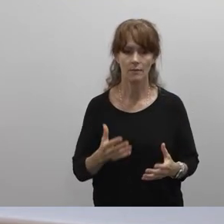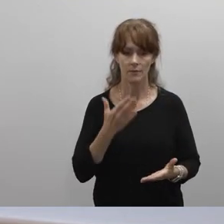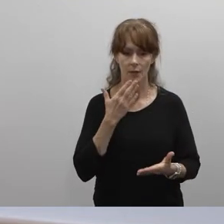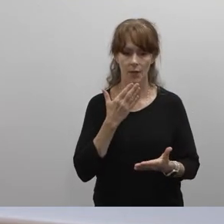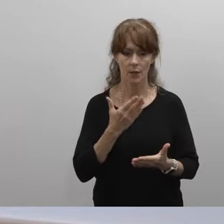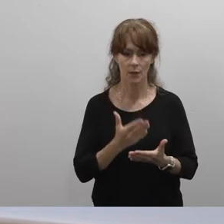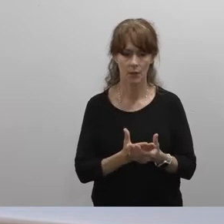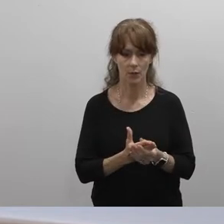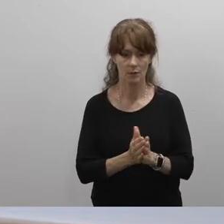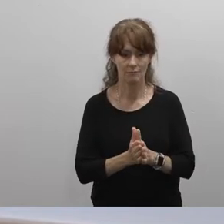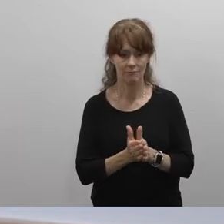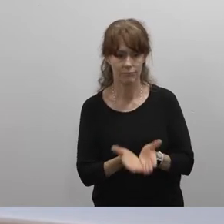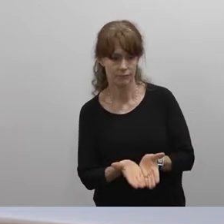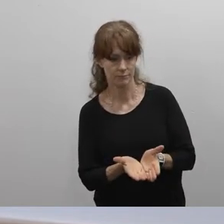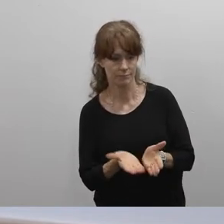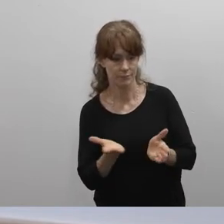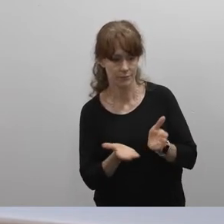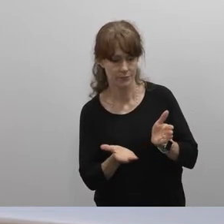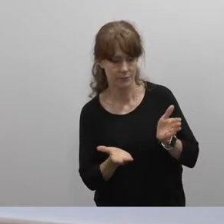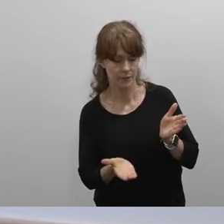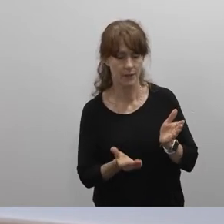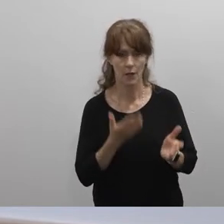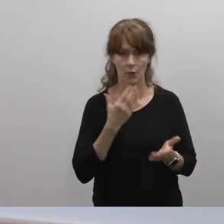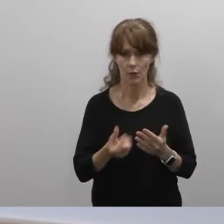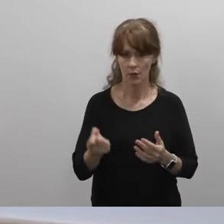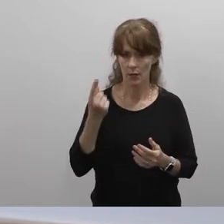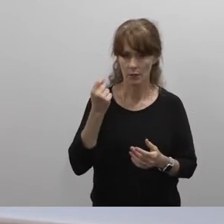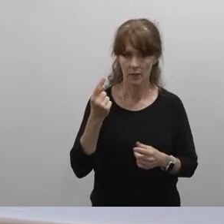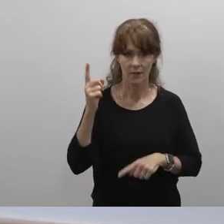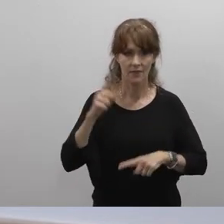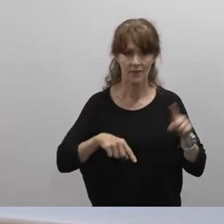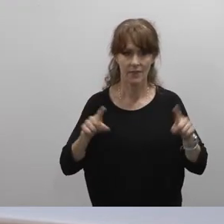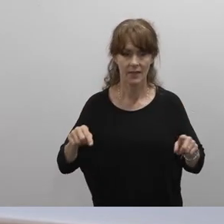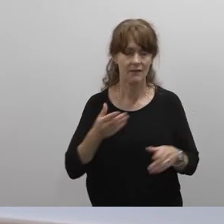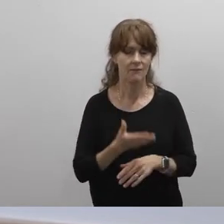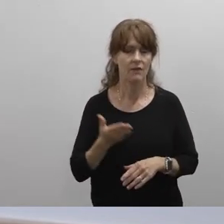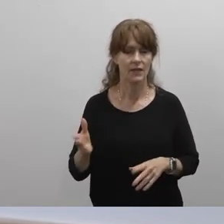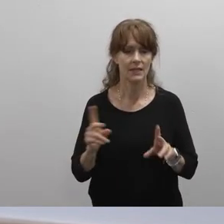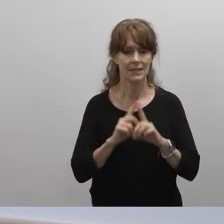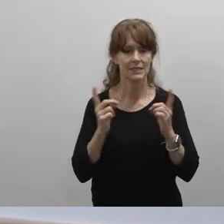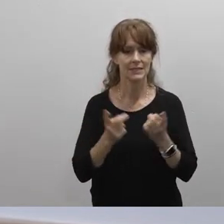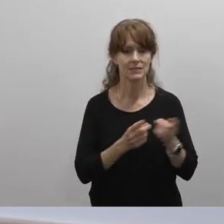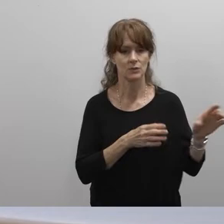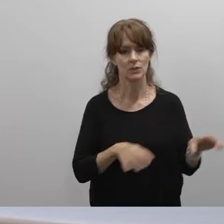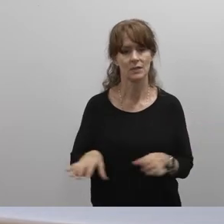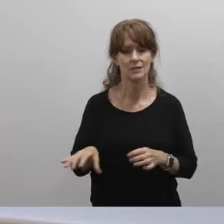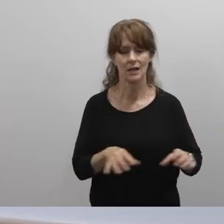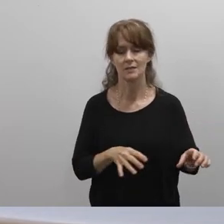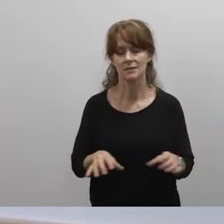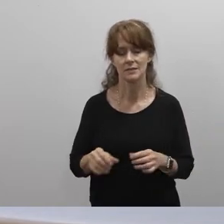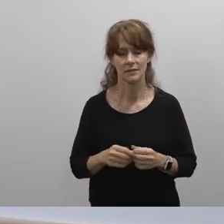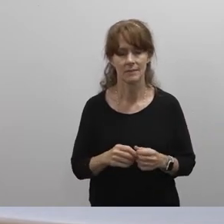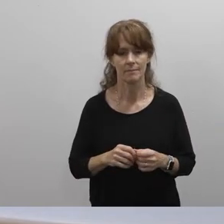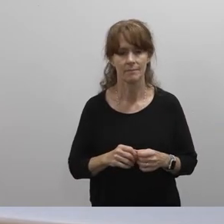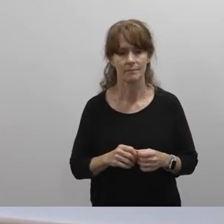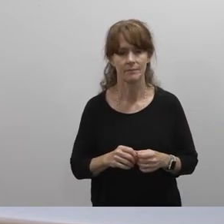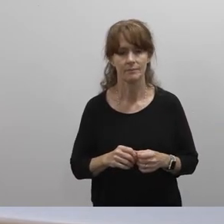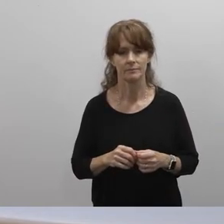file, and it gave me a good understanding of all the different things that the district does. And